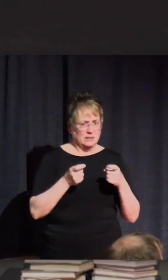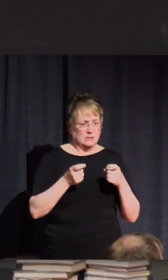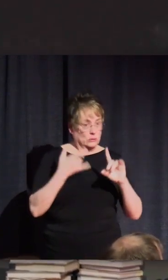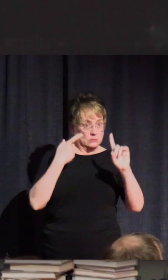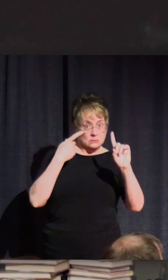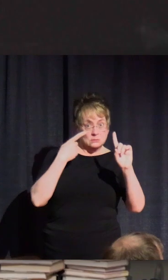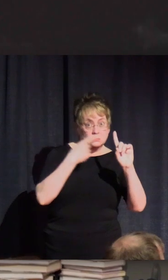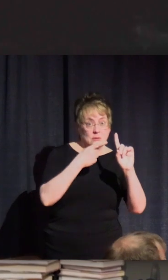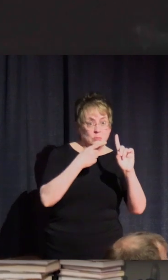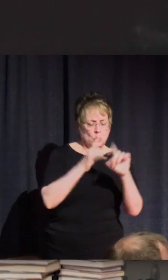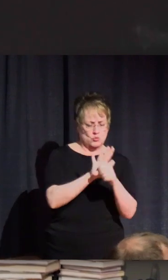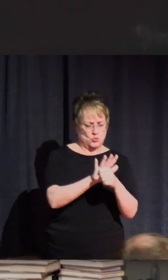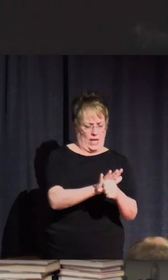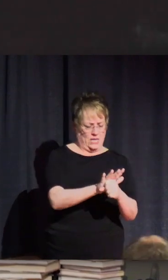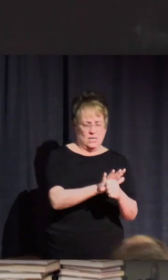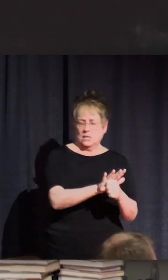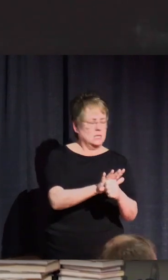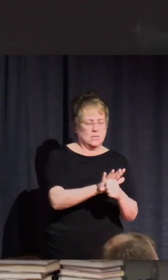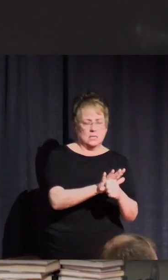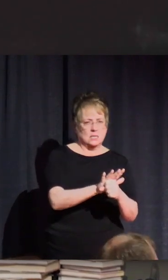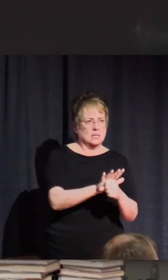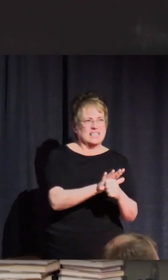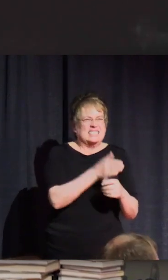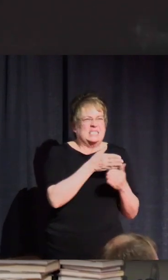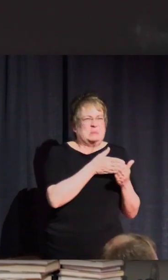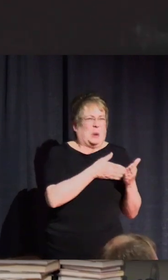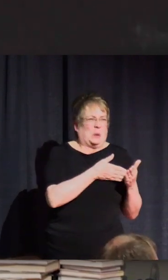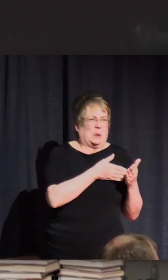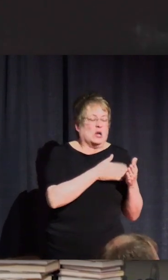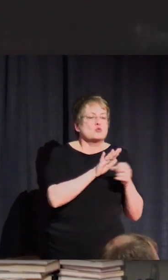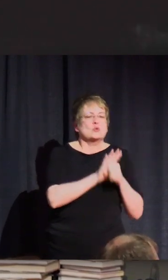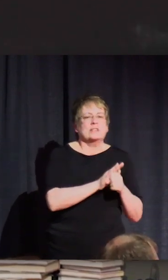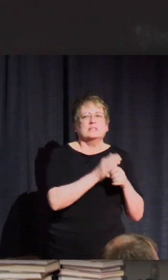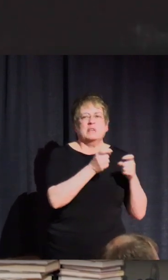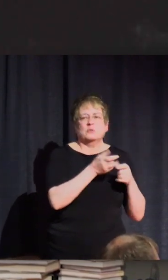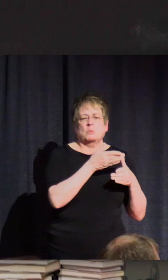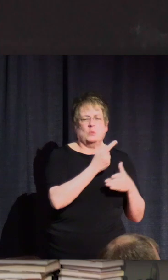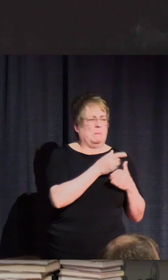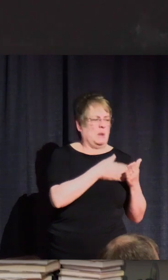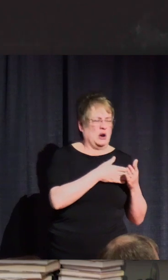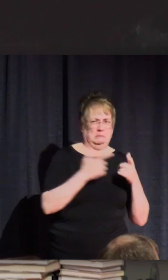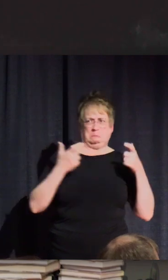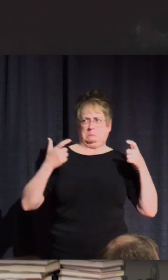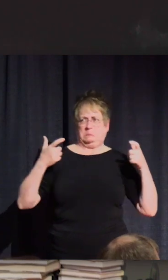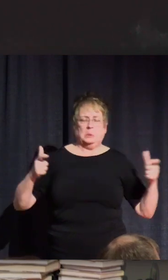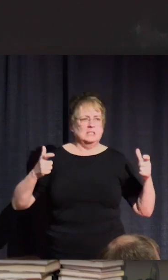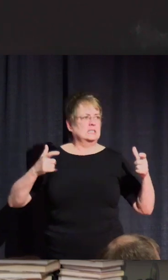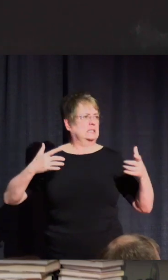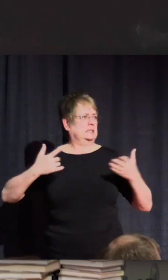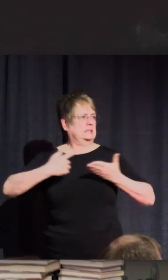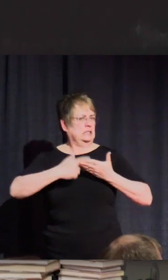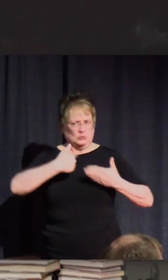about stress. It's just one small component. Stress management is one small component of a much broader conversation we need